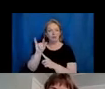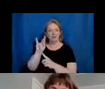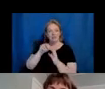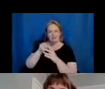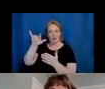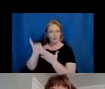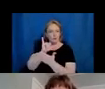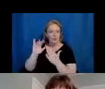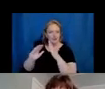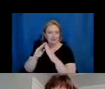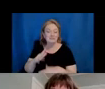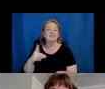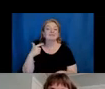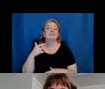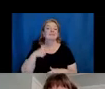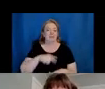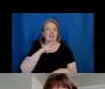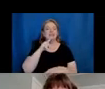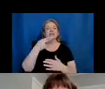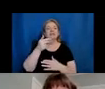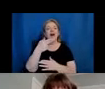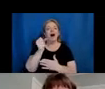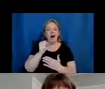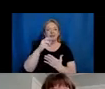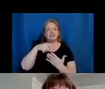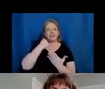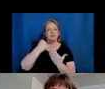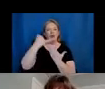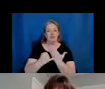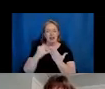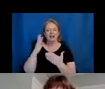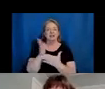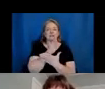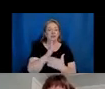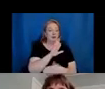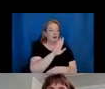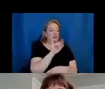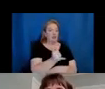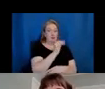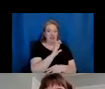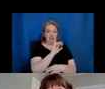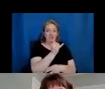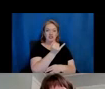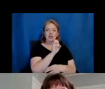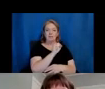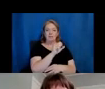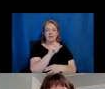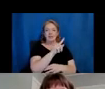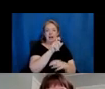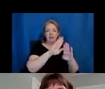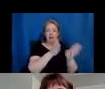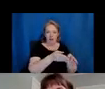a collaboration between the James Castle House, operated by the Boise City Department of Arts and History, and the Historic Artist Homes and